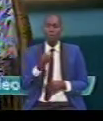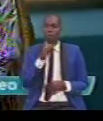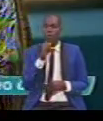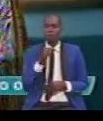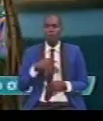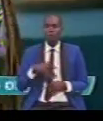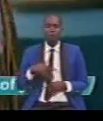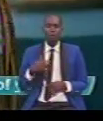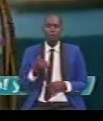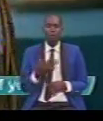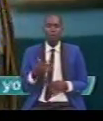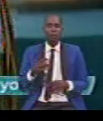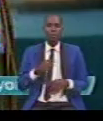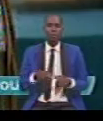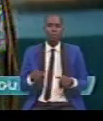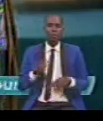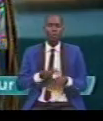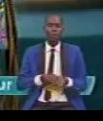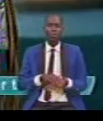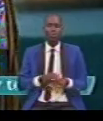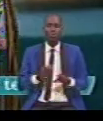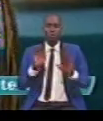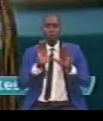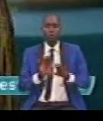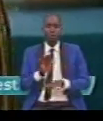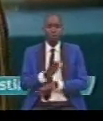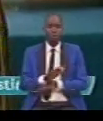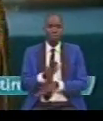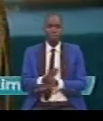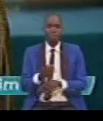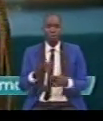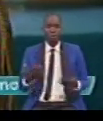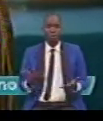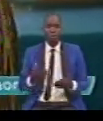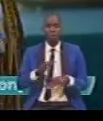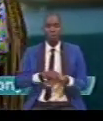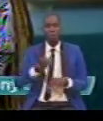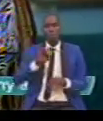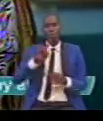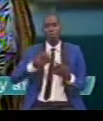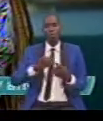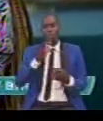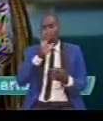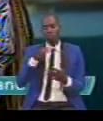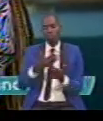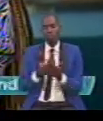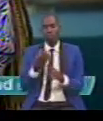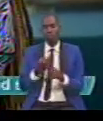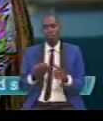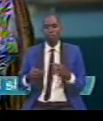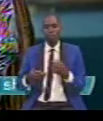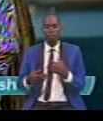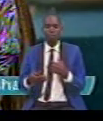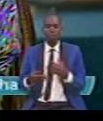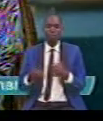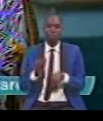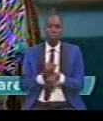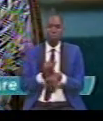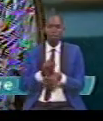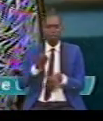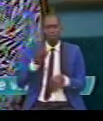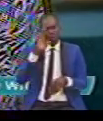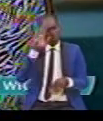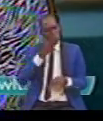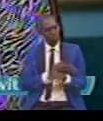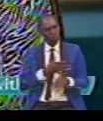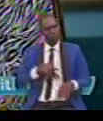Sunday, he came here Sunday evening, and Monday when I came back from work, I was told he felt like going to the toilet, and he